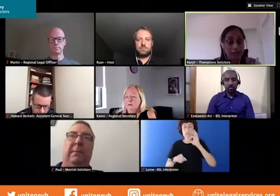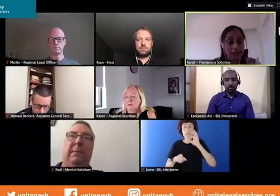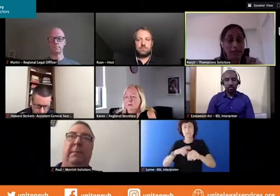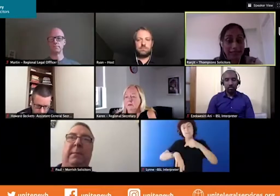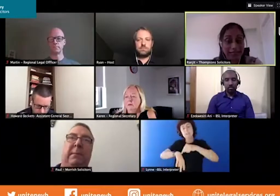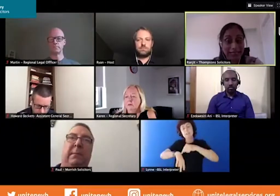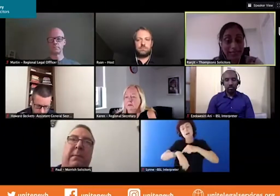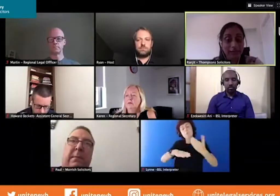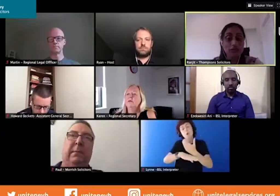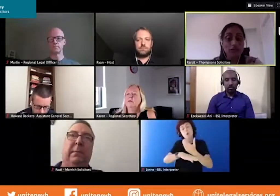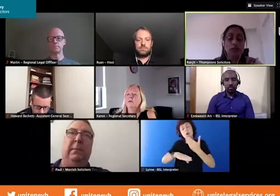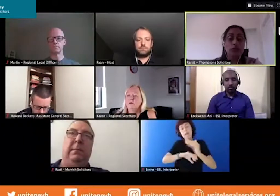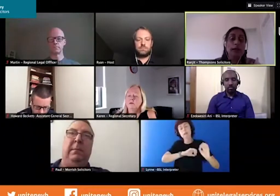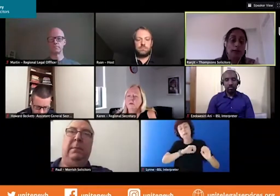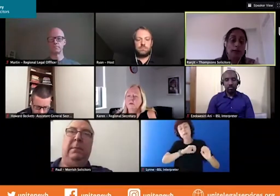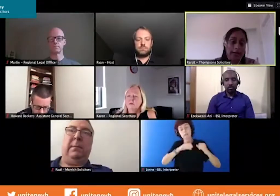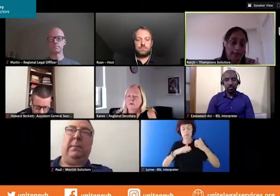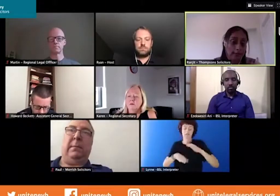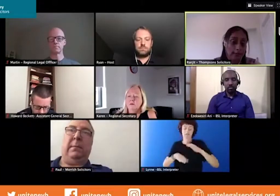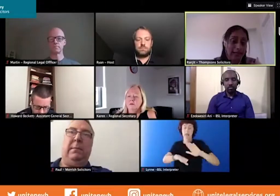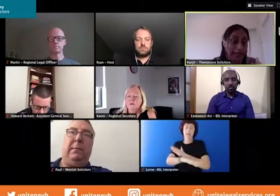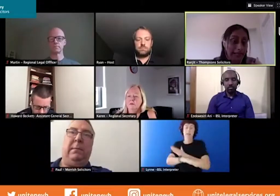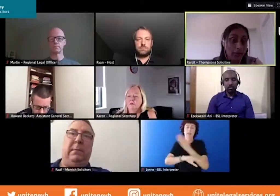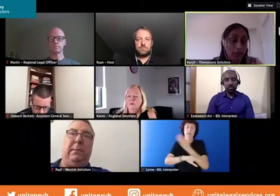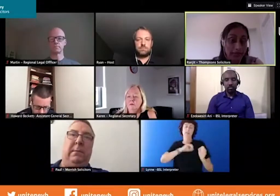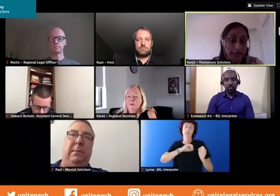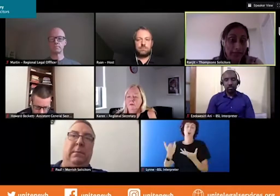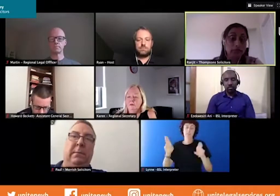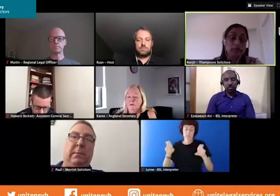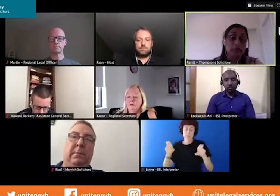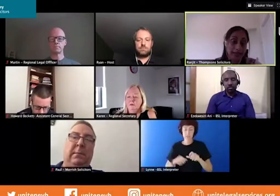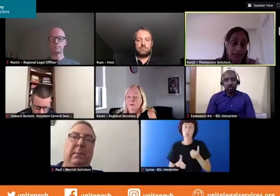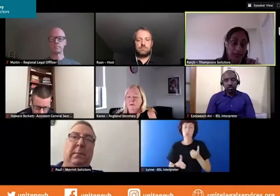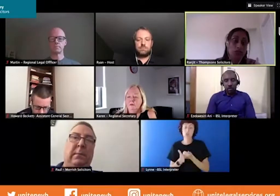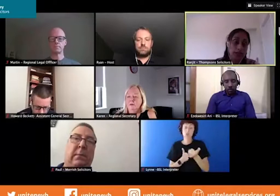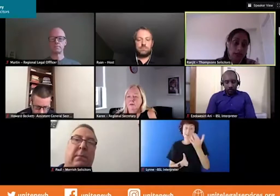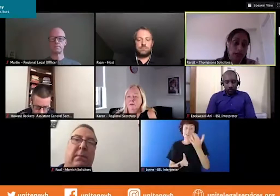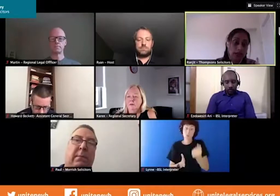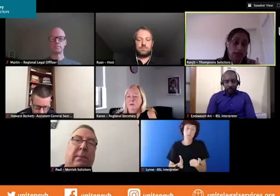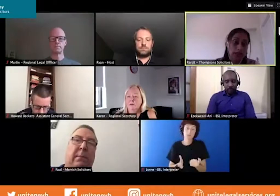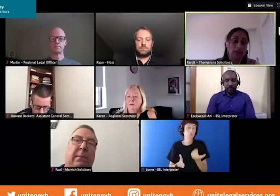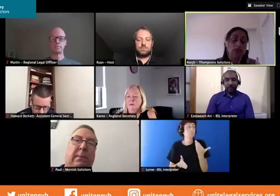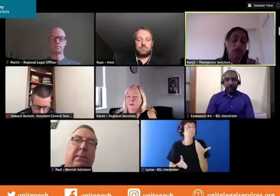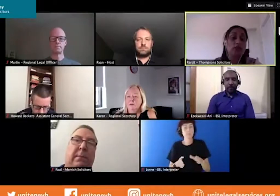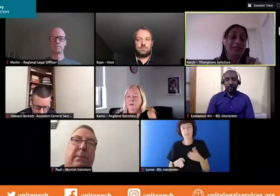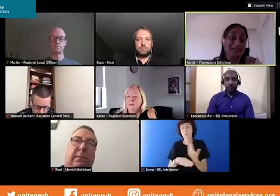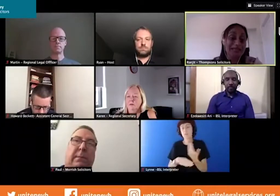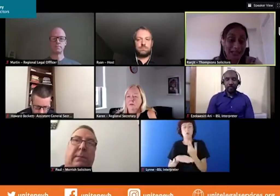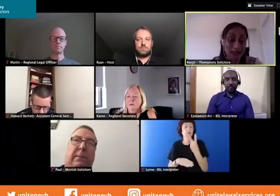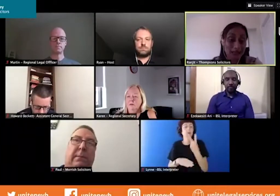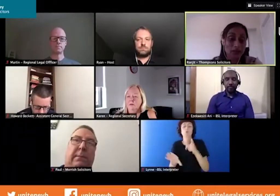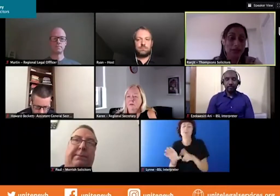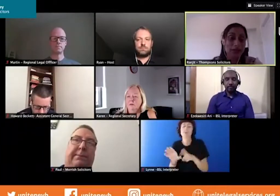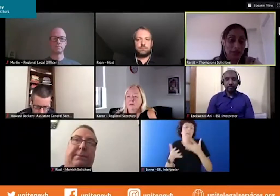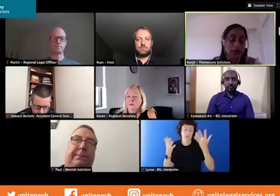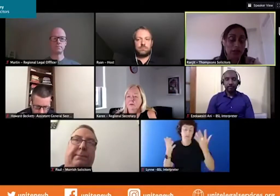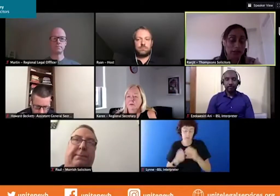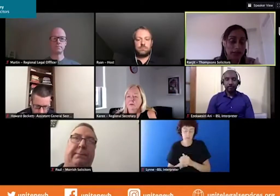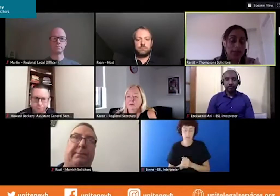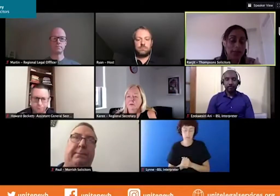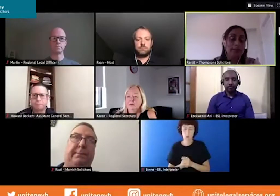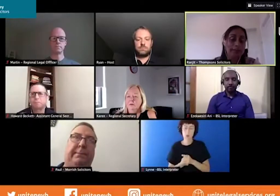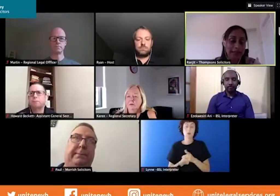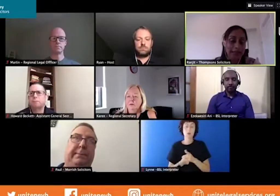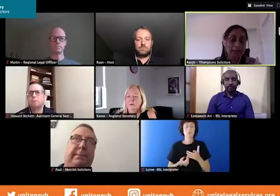to claim unfair dismissal, i.e. 2 years continuous service, or to be entitled to a statutory redundancy payment, again, 2